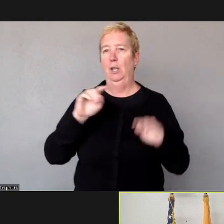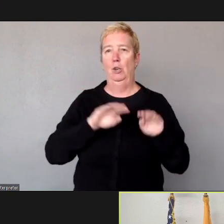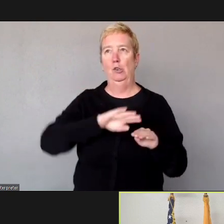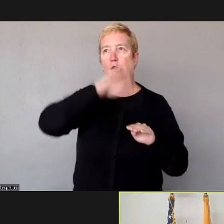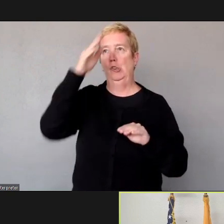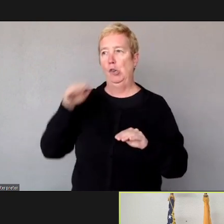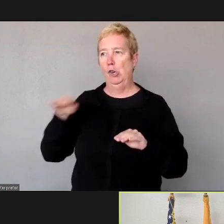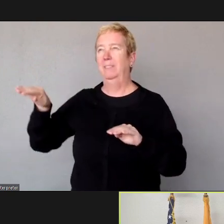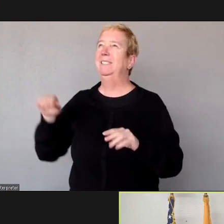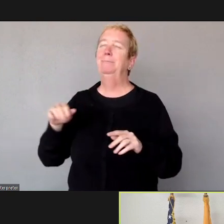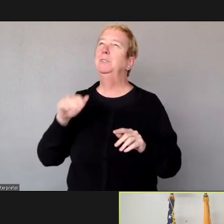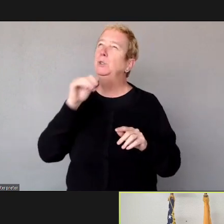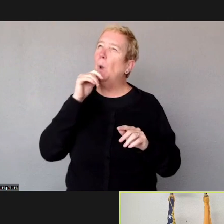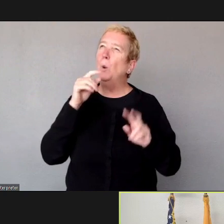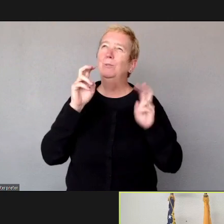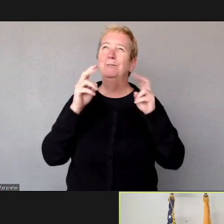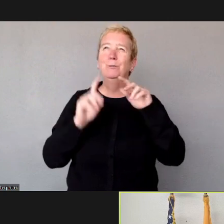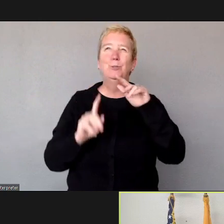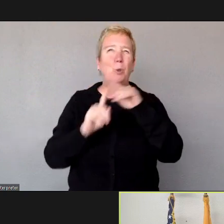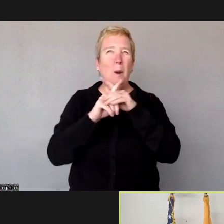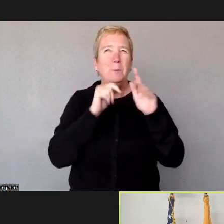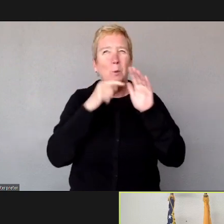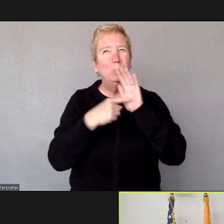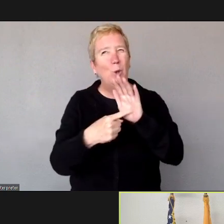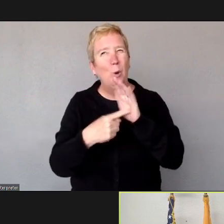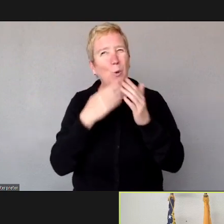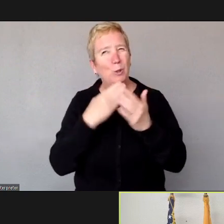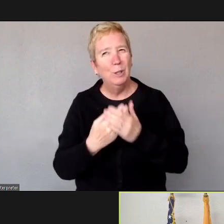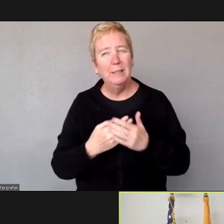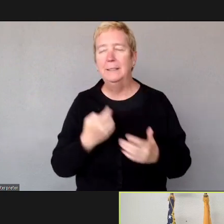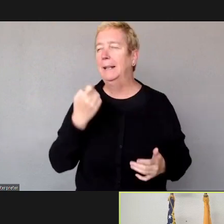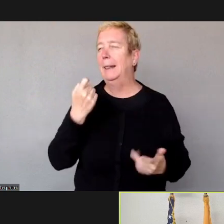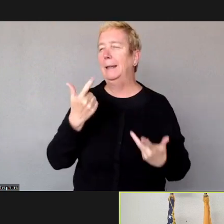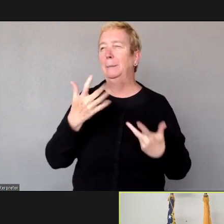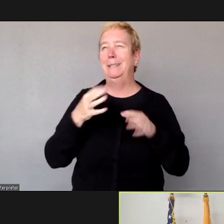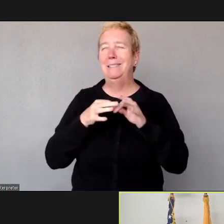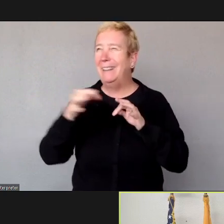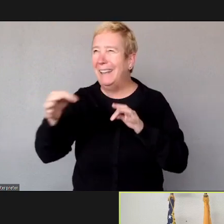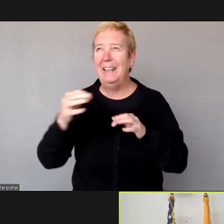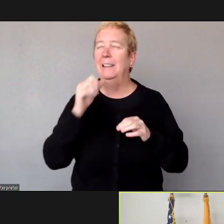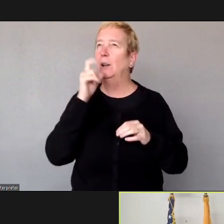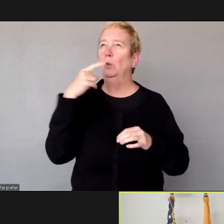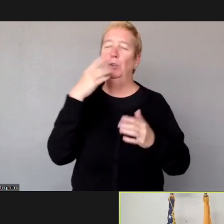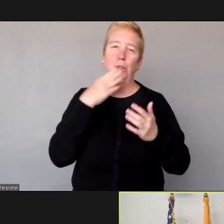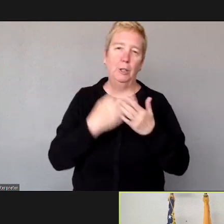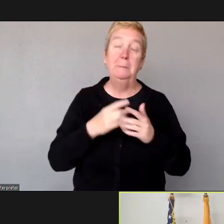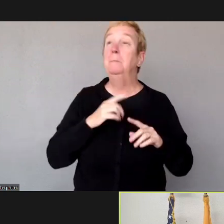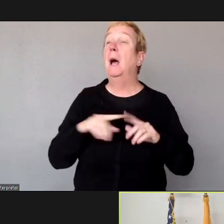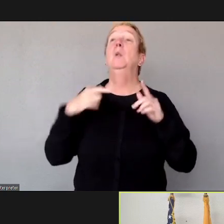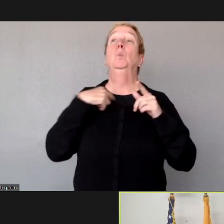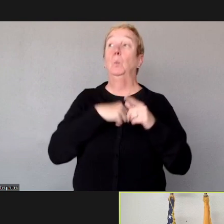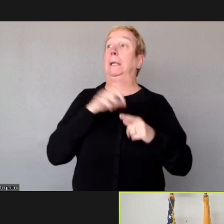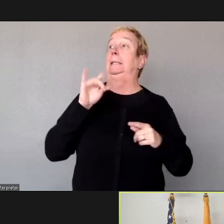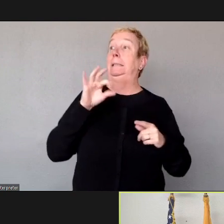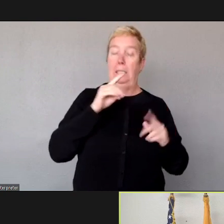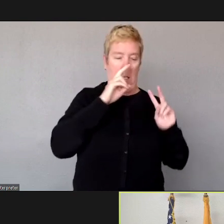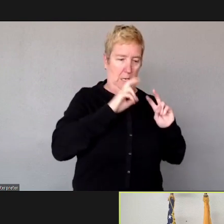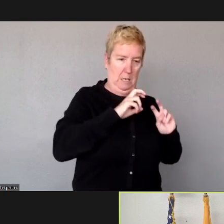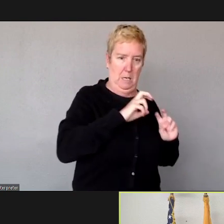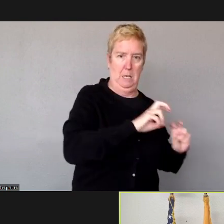as well as I wish they did. So they're sort of delayed, but we looked at it really in detail. And right now,